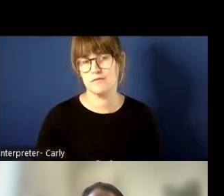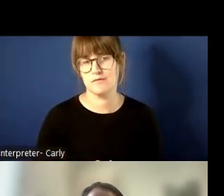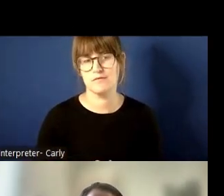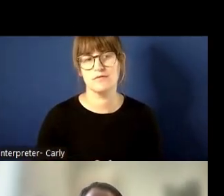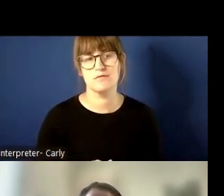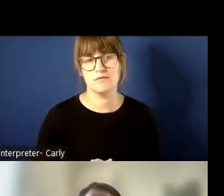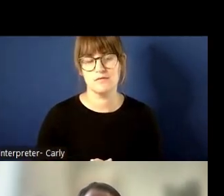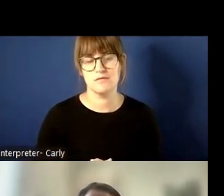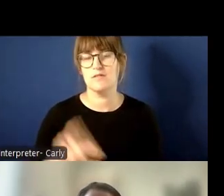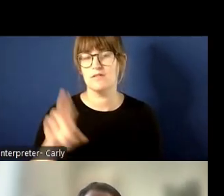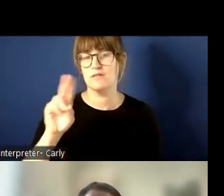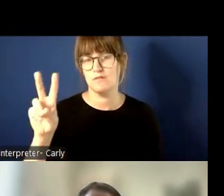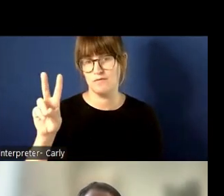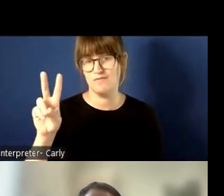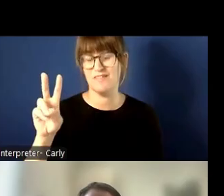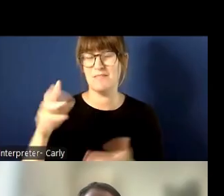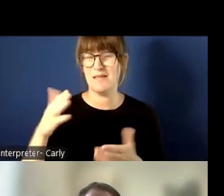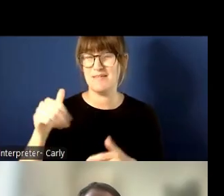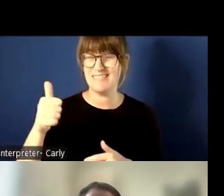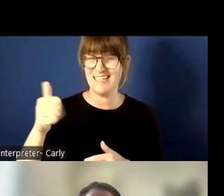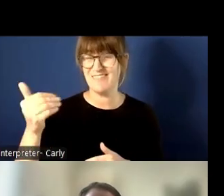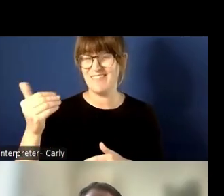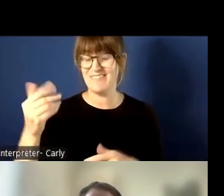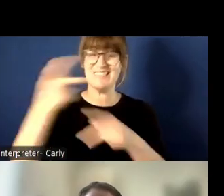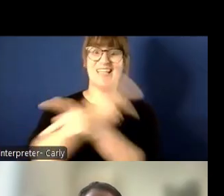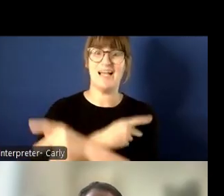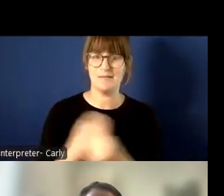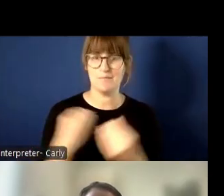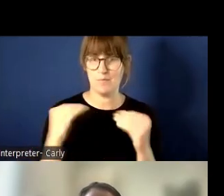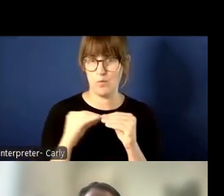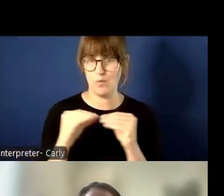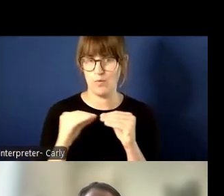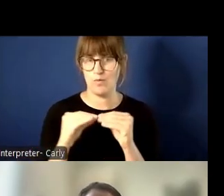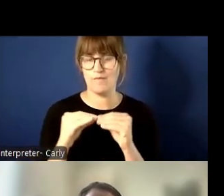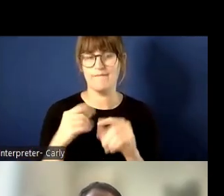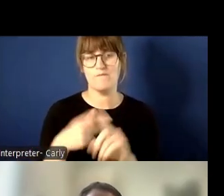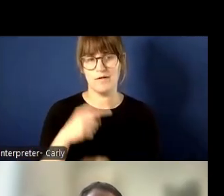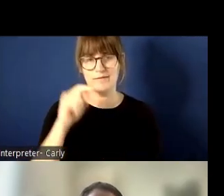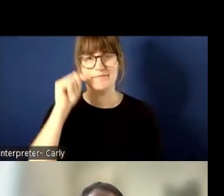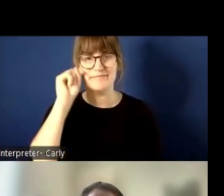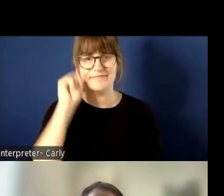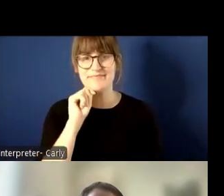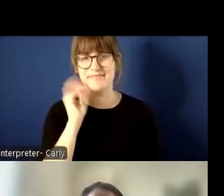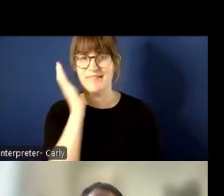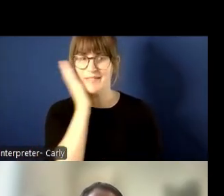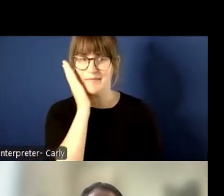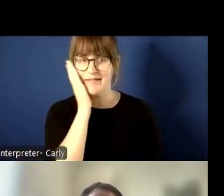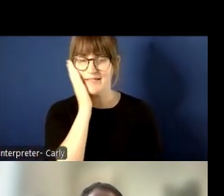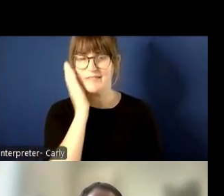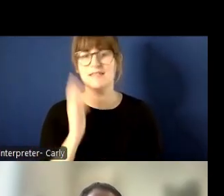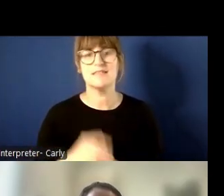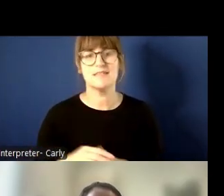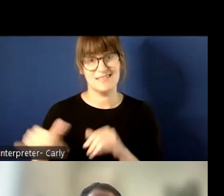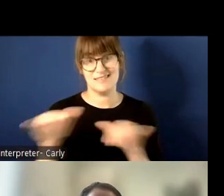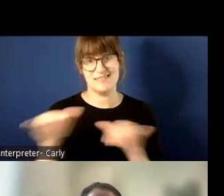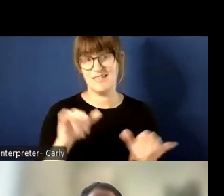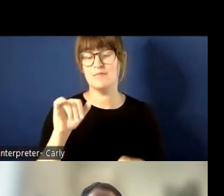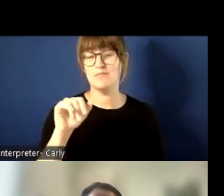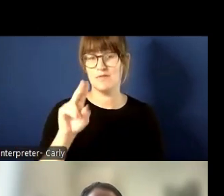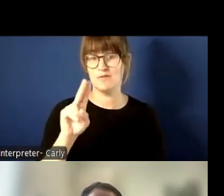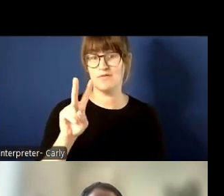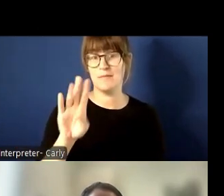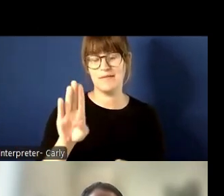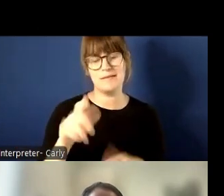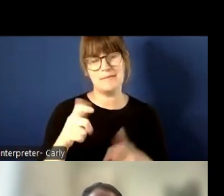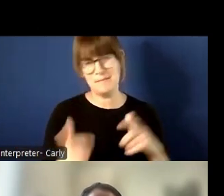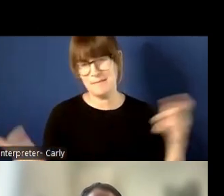UVA radiation, 10 to 15 times more UVA radiation from tanning beds, similar levels of UVB. So tanning beds are actually a huge risk factor for